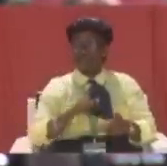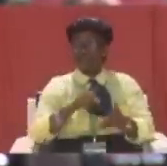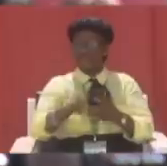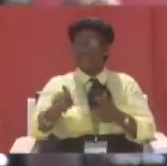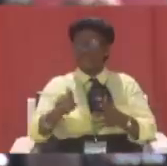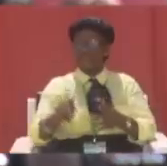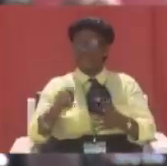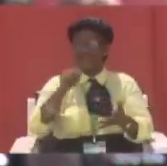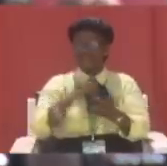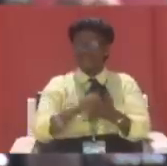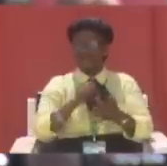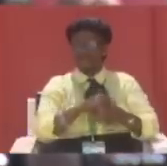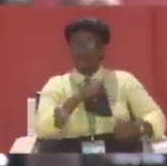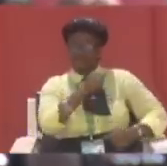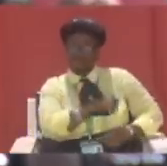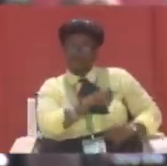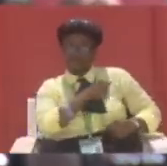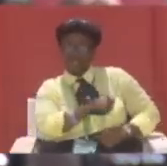enemy.